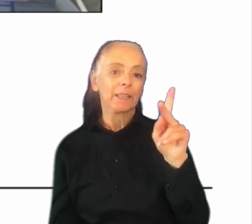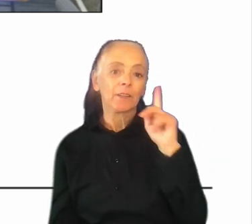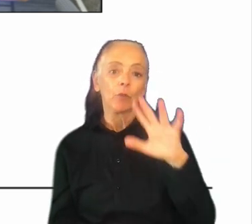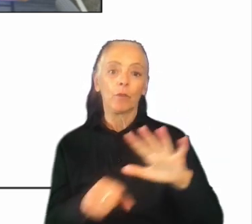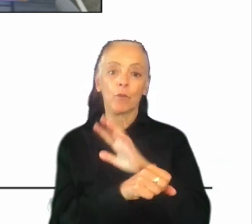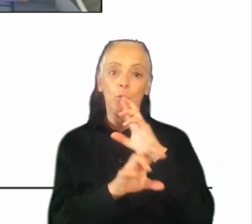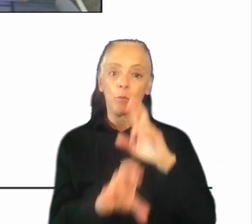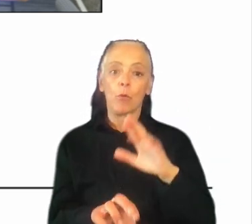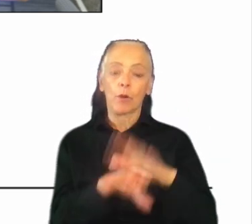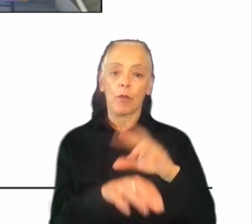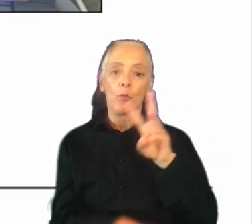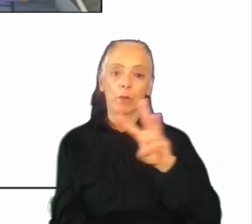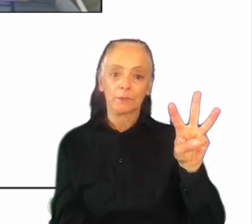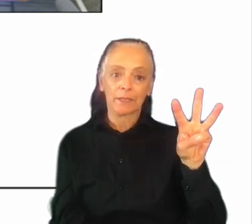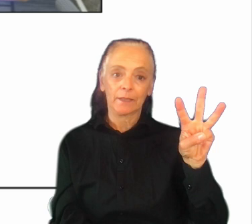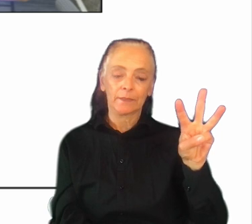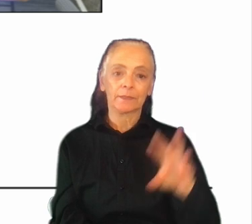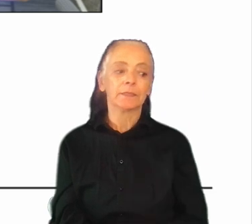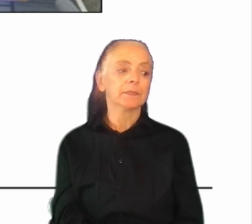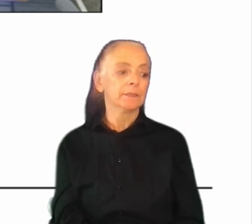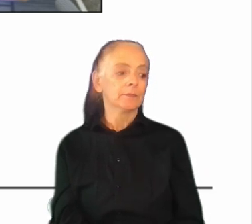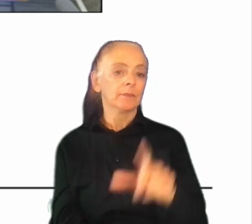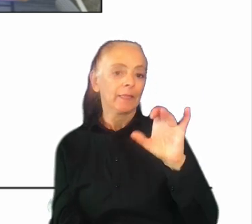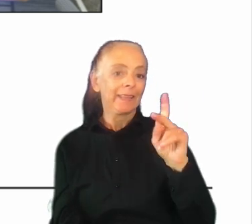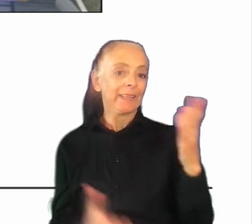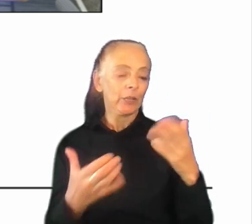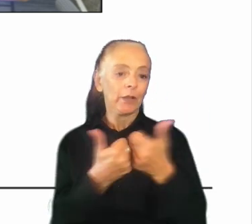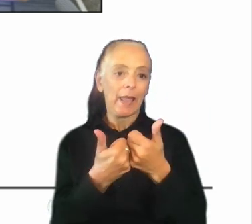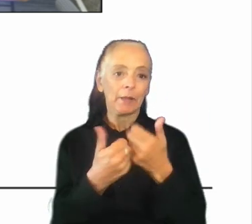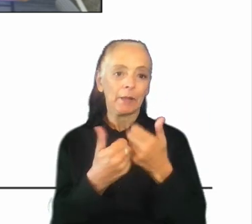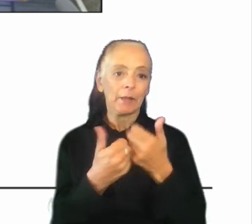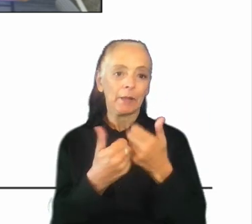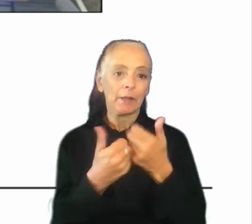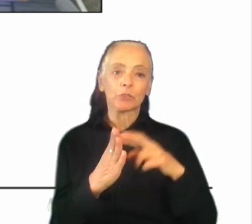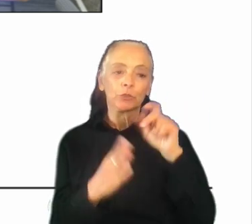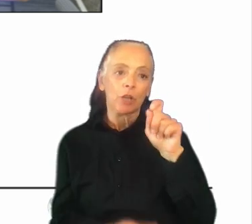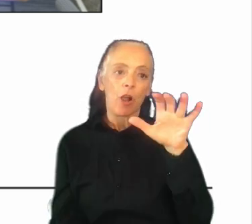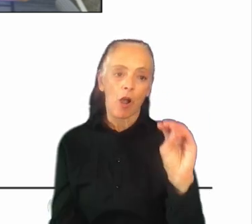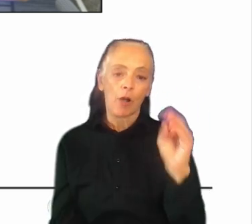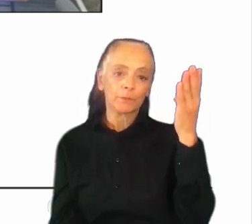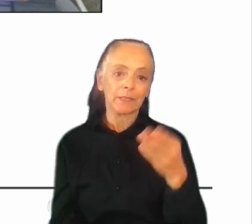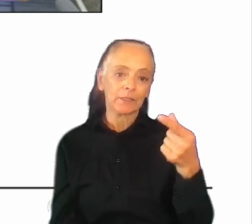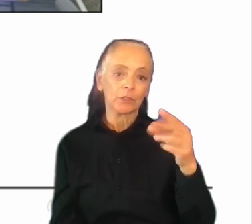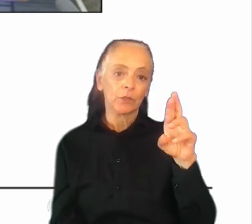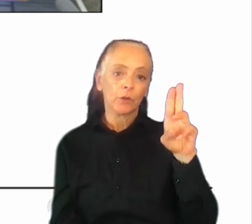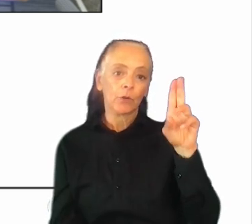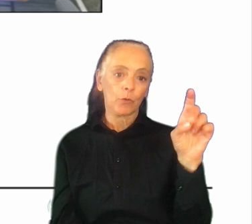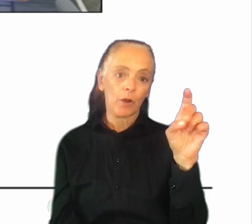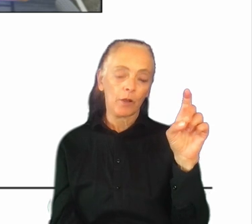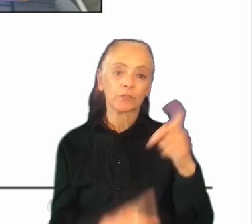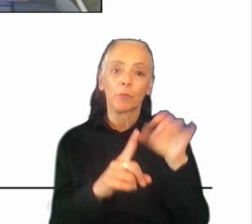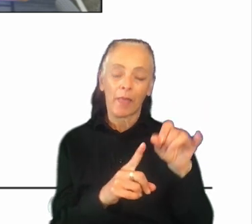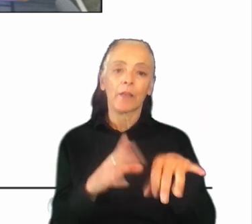report on the website the link here games user research dot com slash gruks from there you can